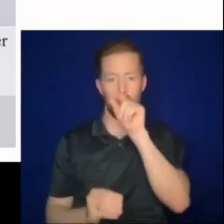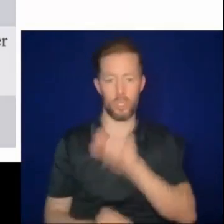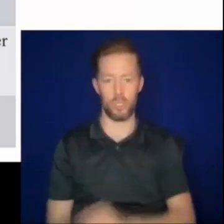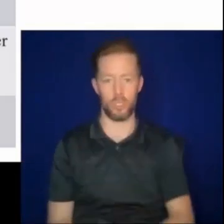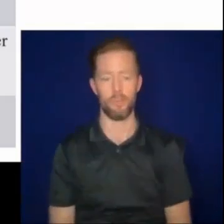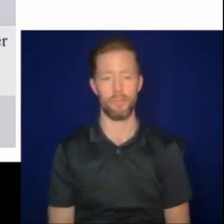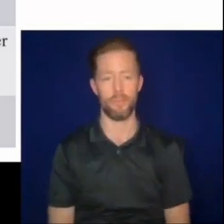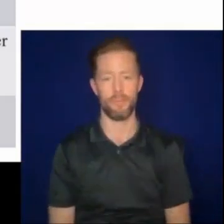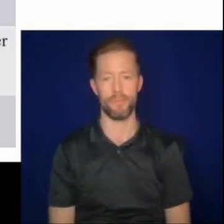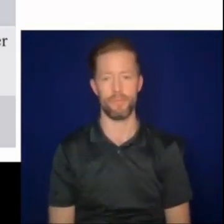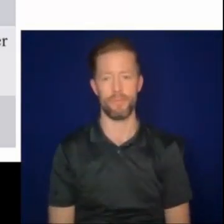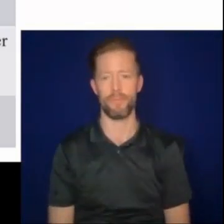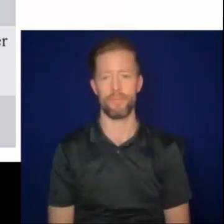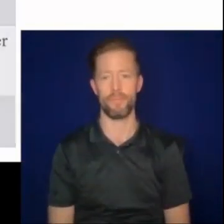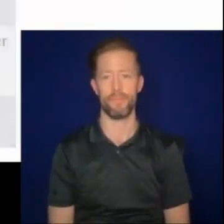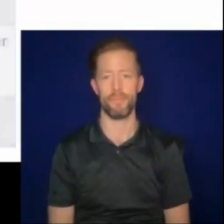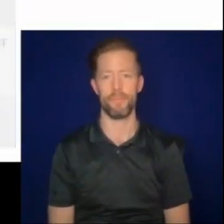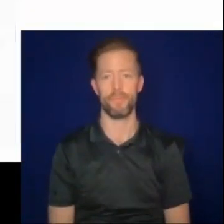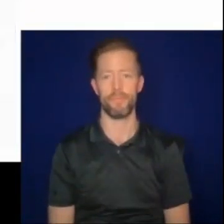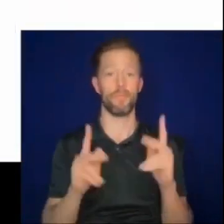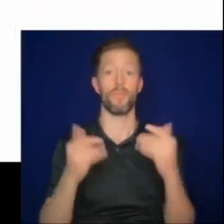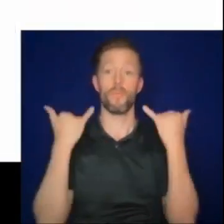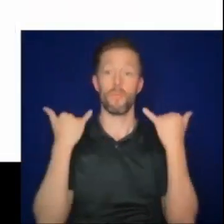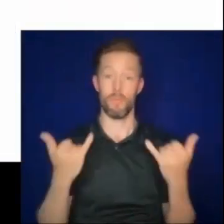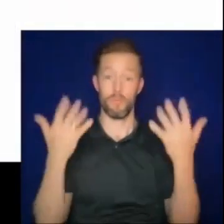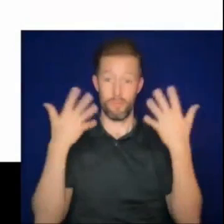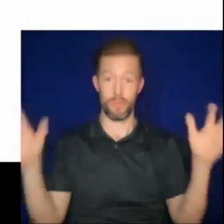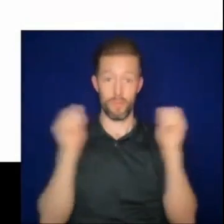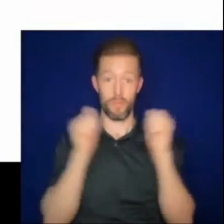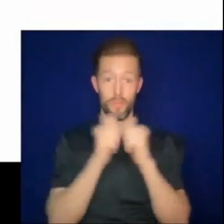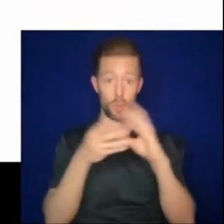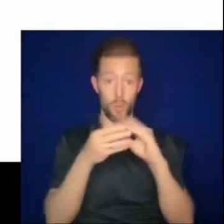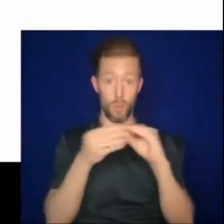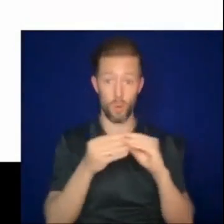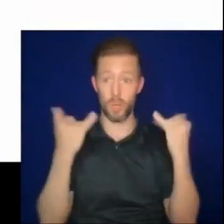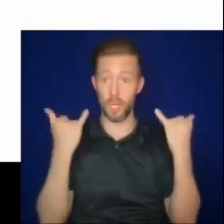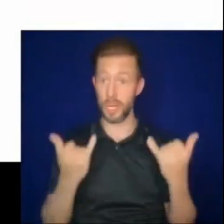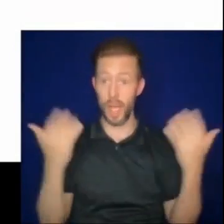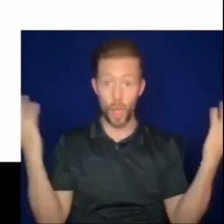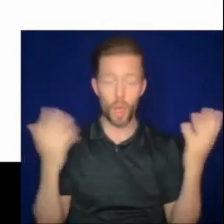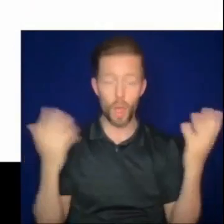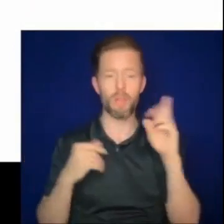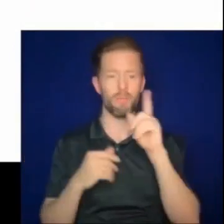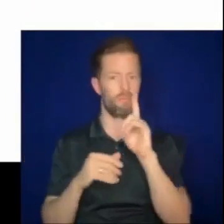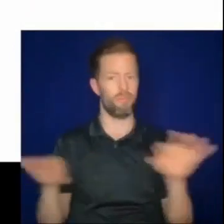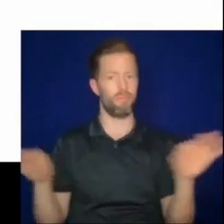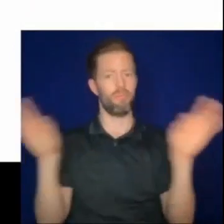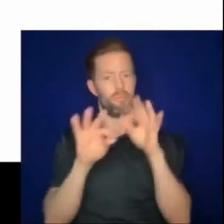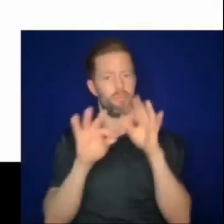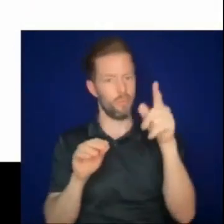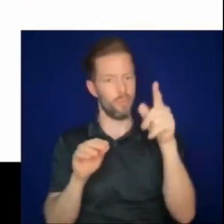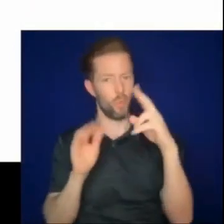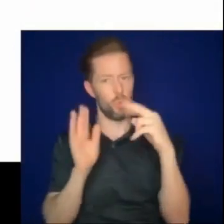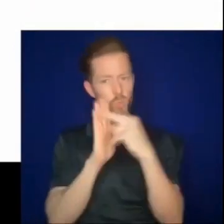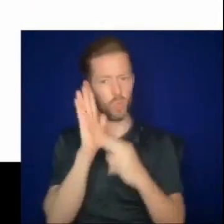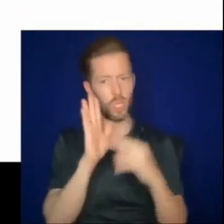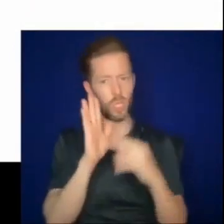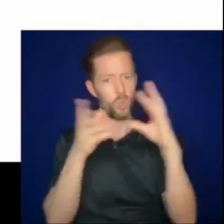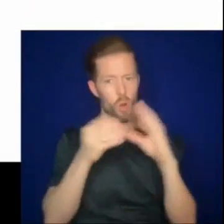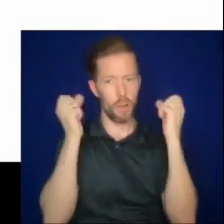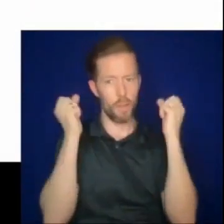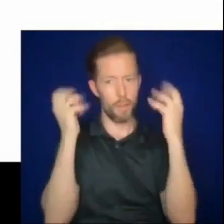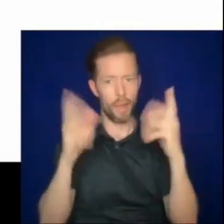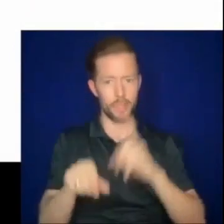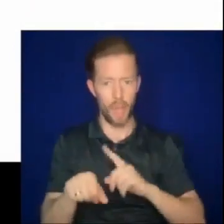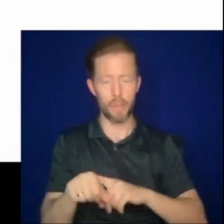the same number of birds. All right, so now we're done with the story. And so now what? It's really important, especially